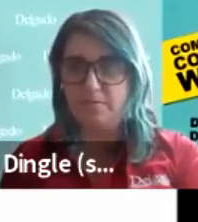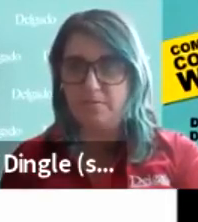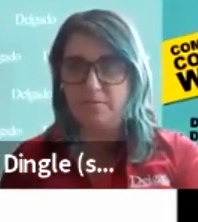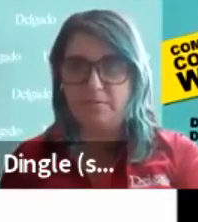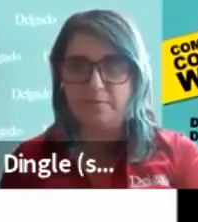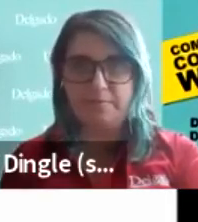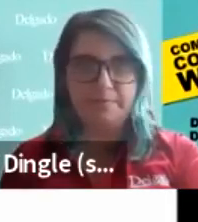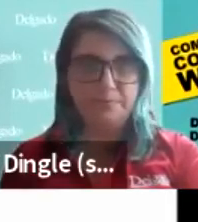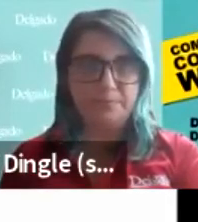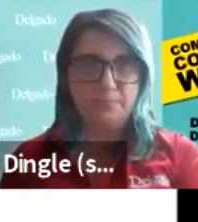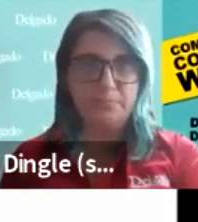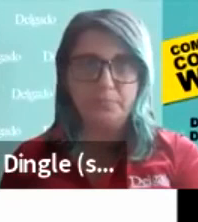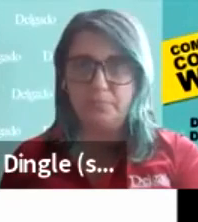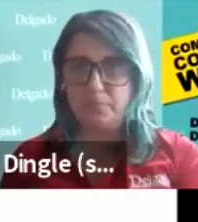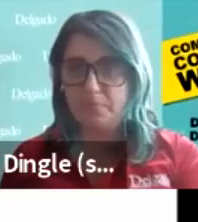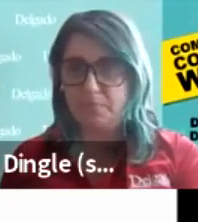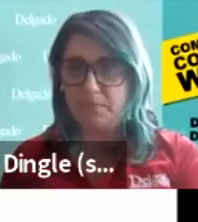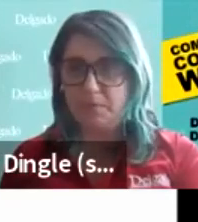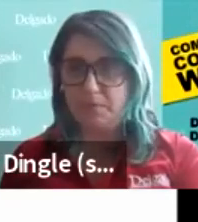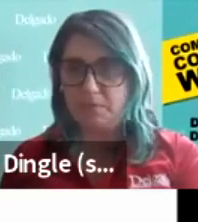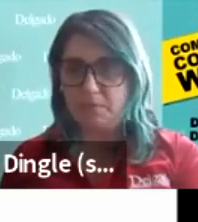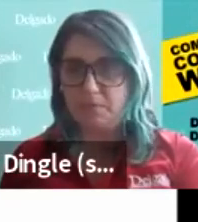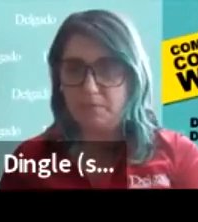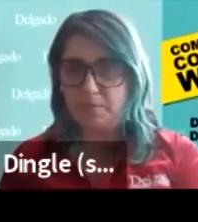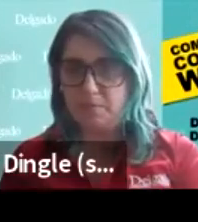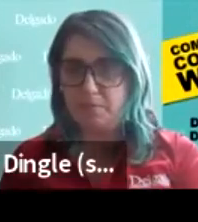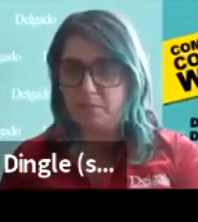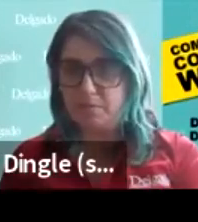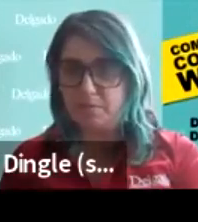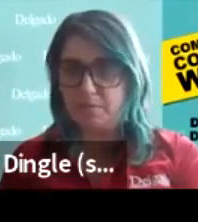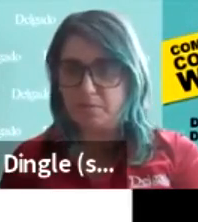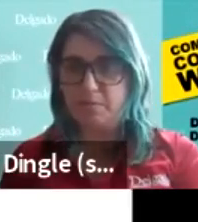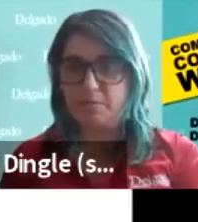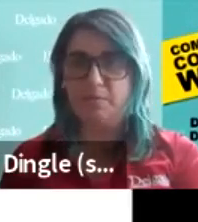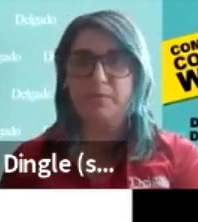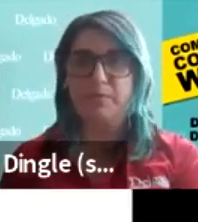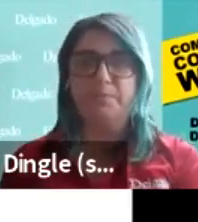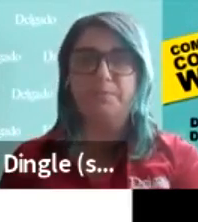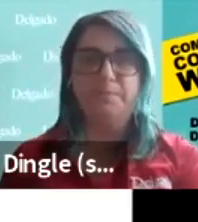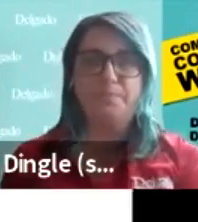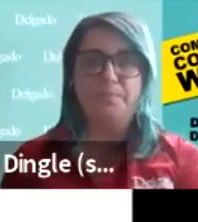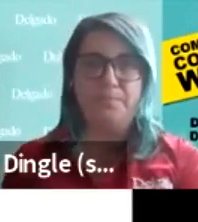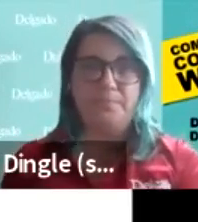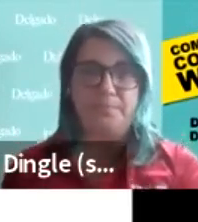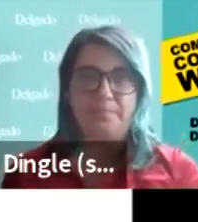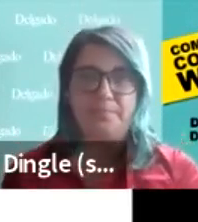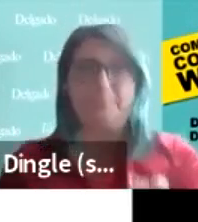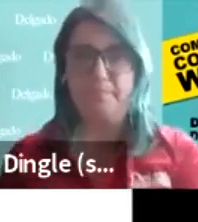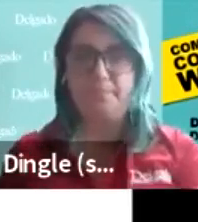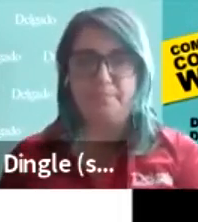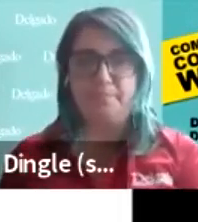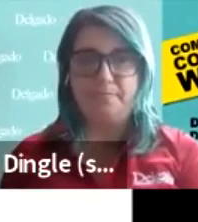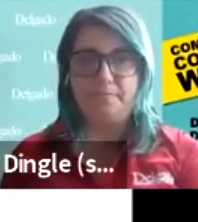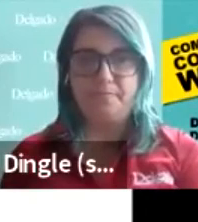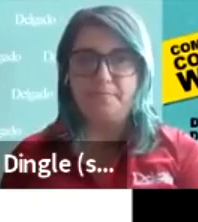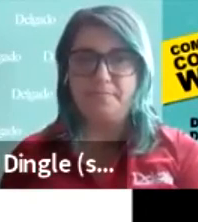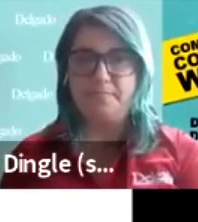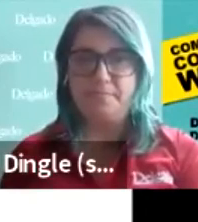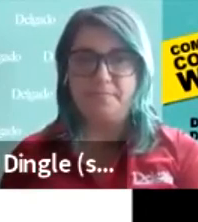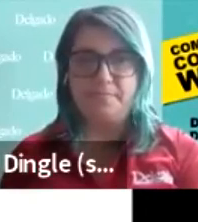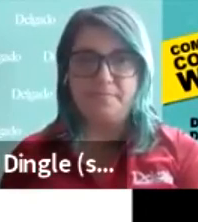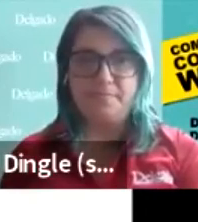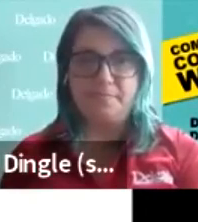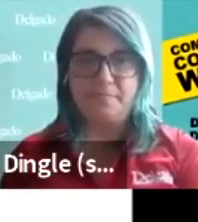The Foreign Languages Department here at Delgado Community College welcomes you to Discover Delgado Days.